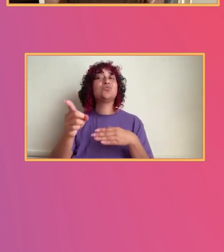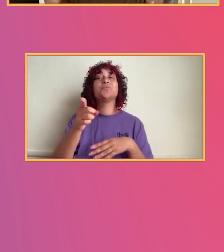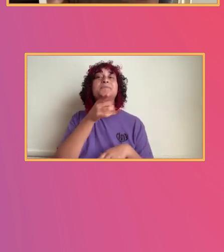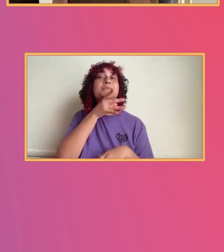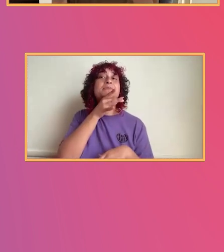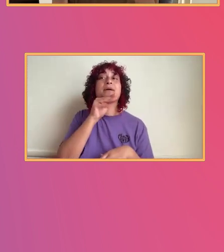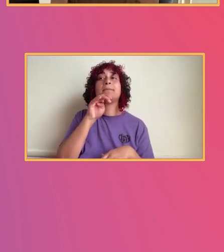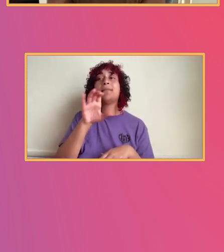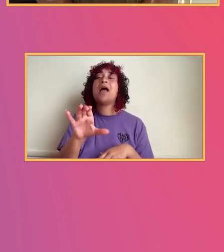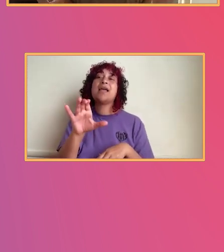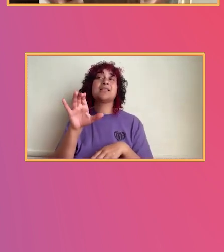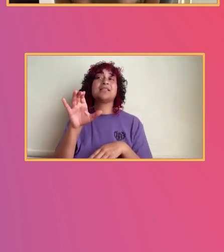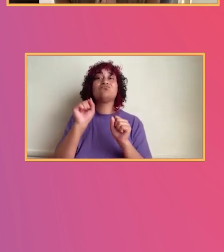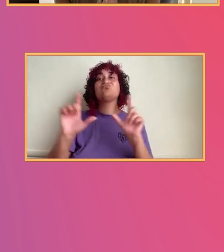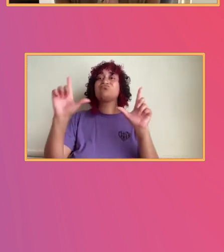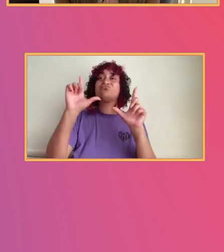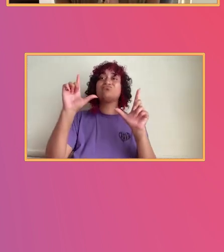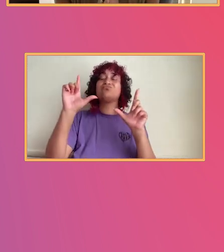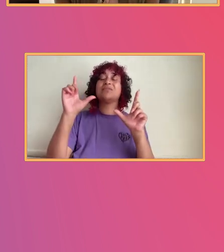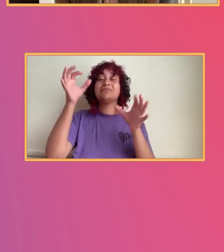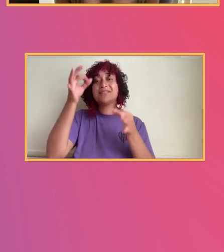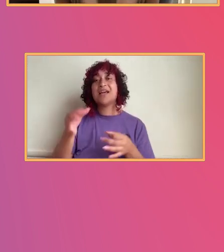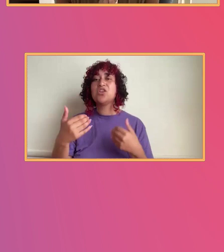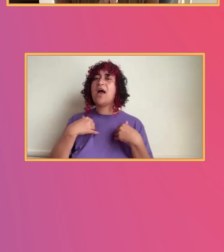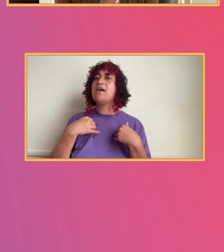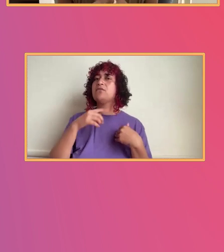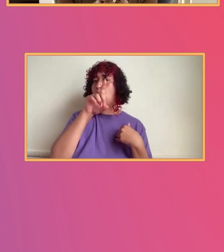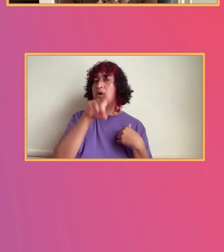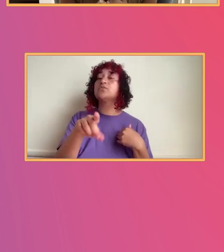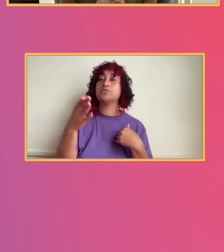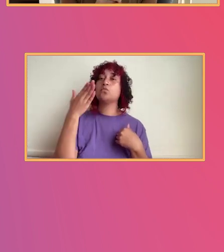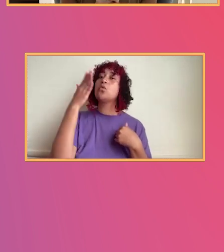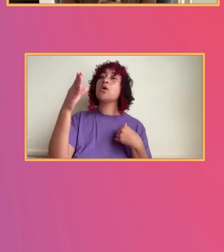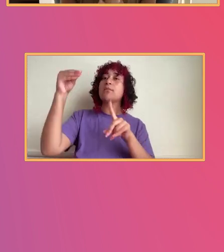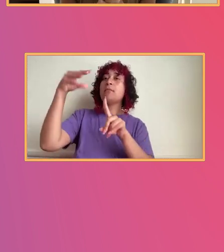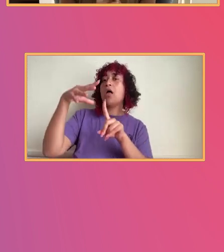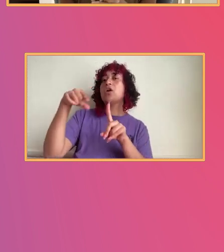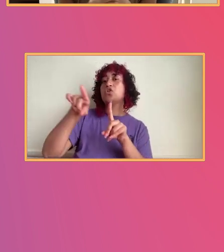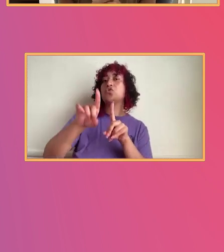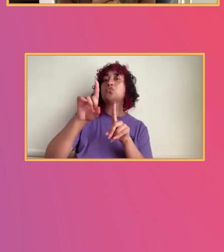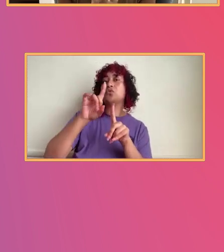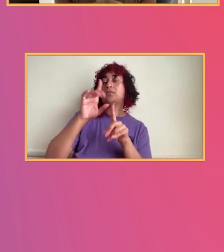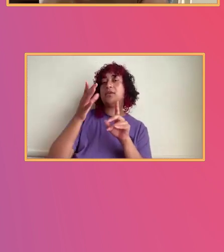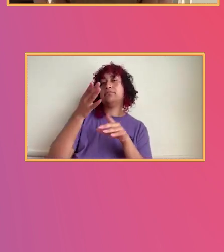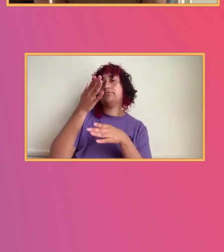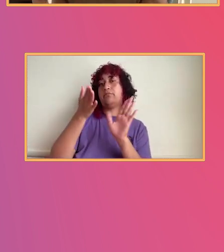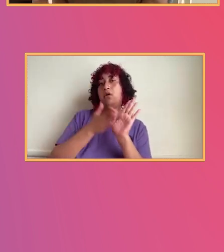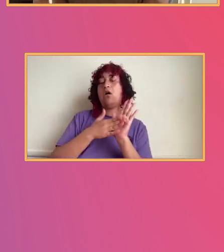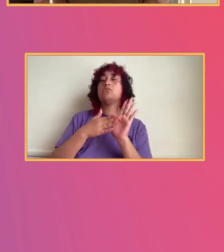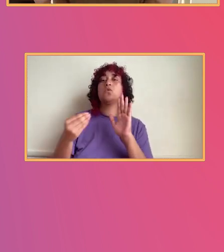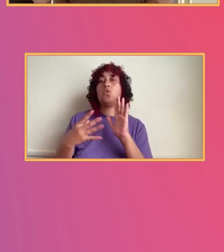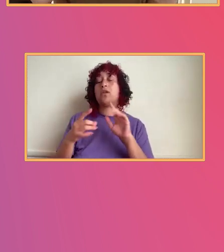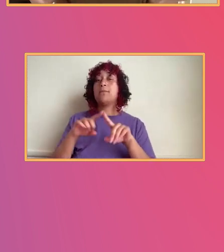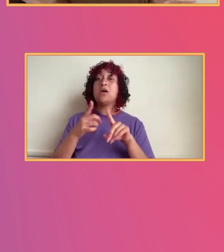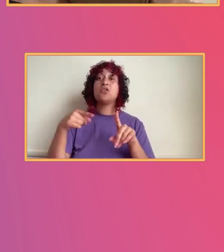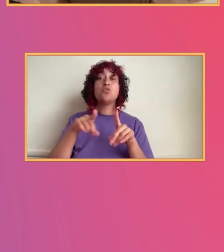onto camera, and decide that you have a question. We will spotlight you and you will make it onto the recording. Otherwise, you are